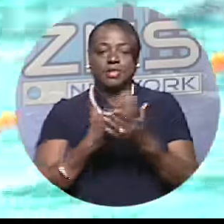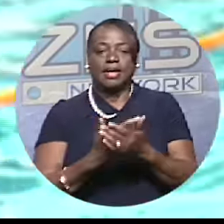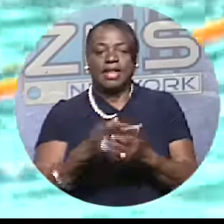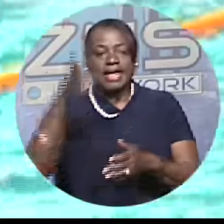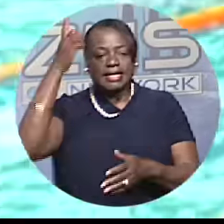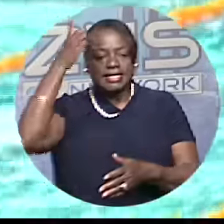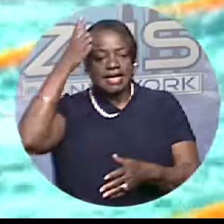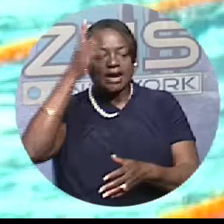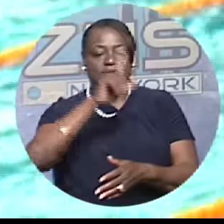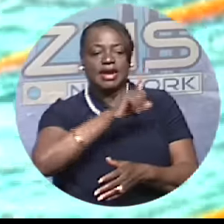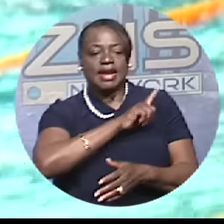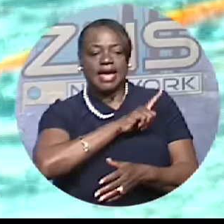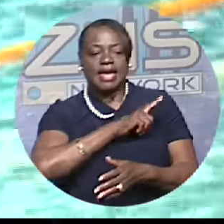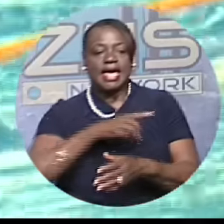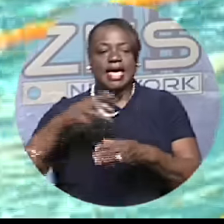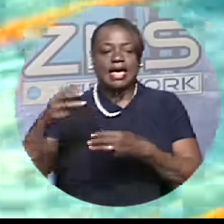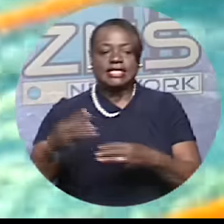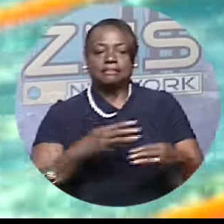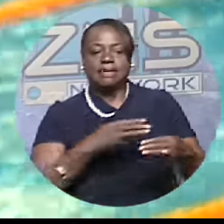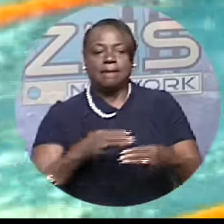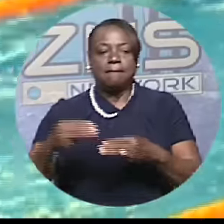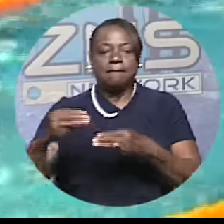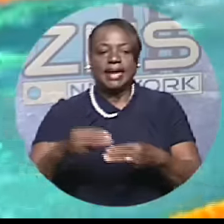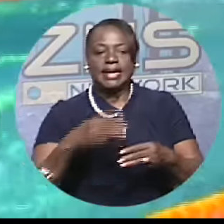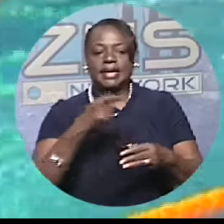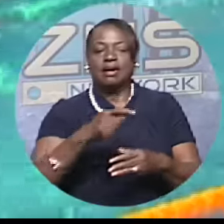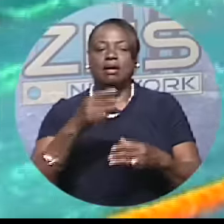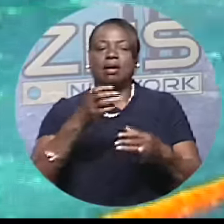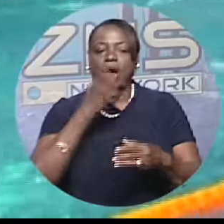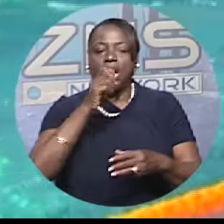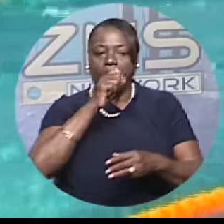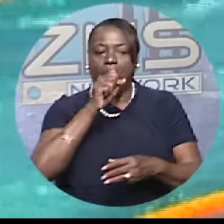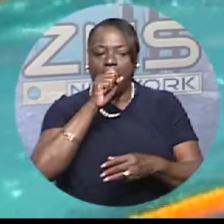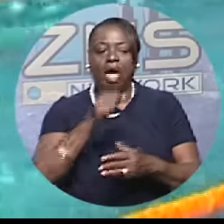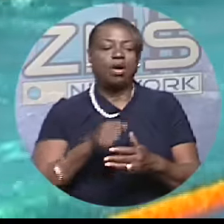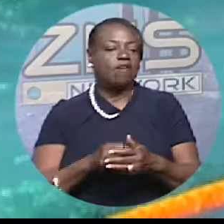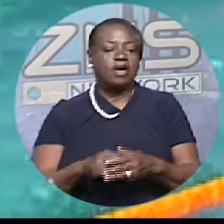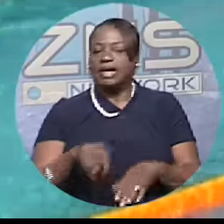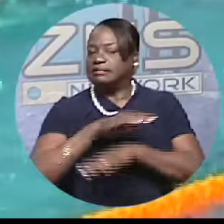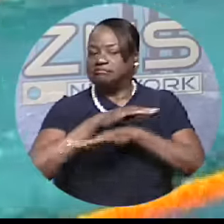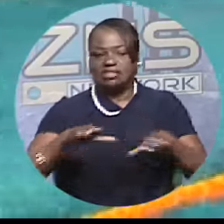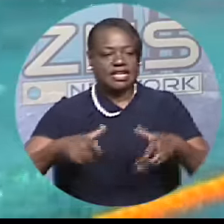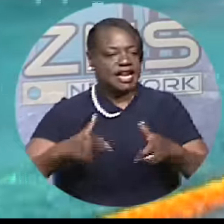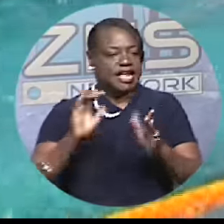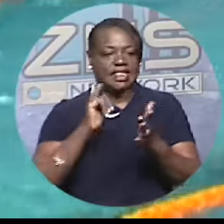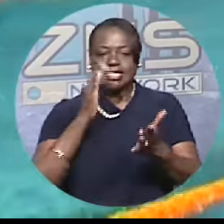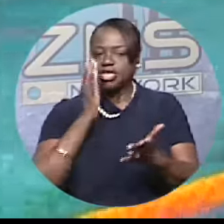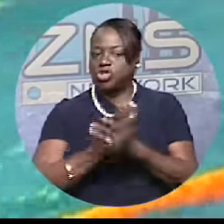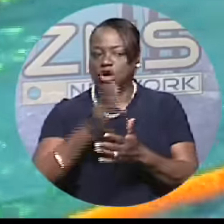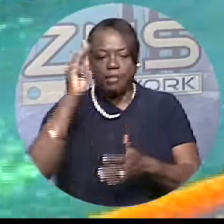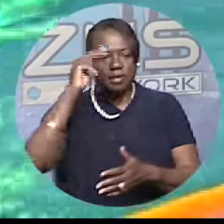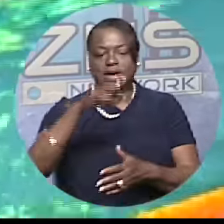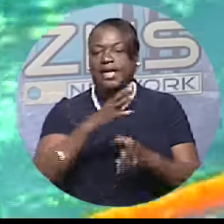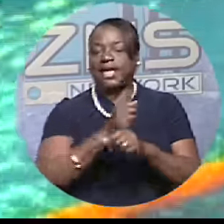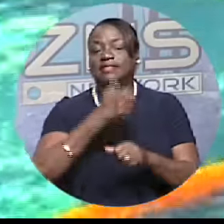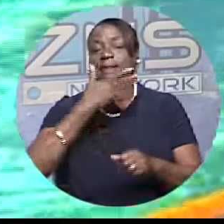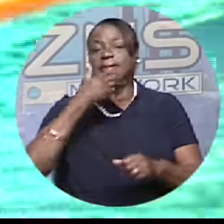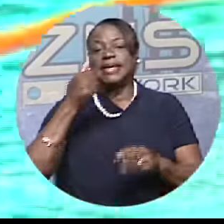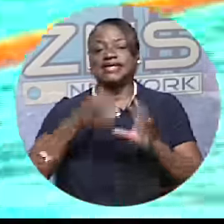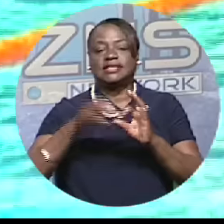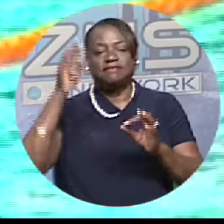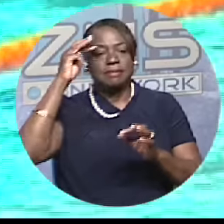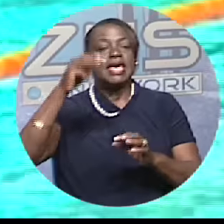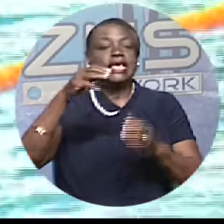Darren Lang has been battling a slight cough, but he wasn't going to let that stop him or get the best of him. He still posted a silver